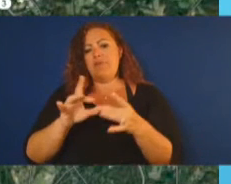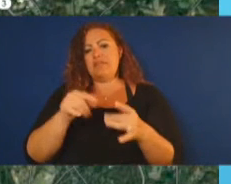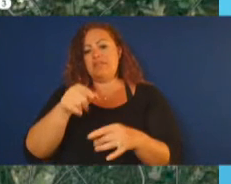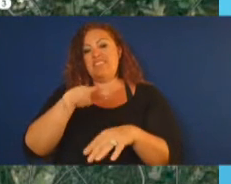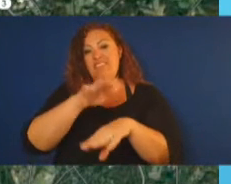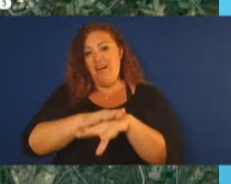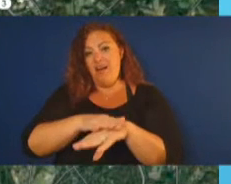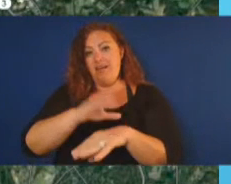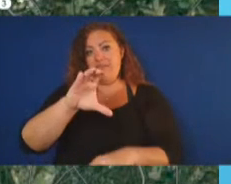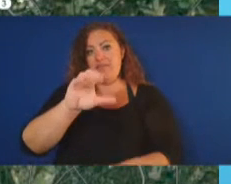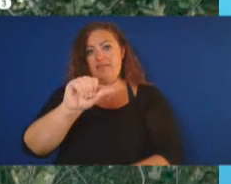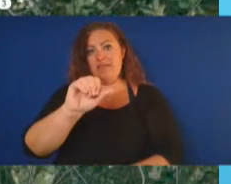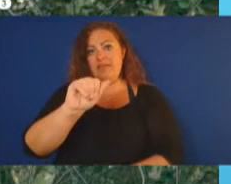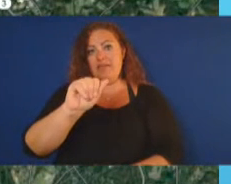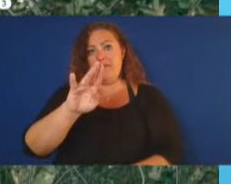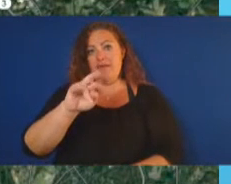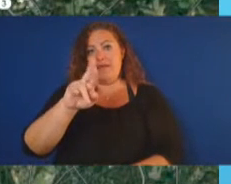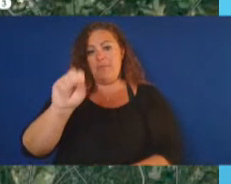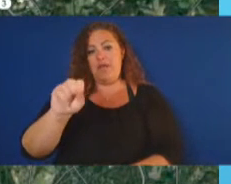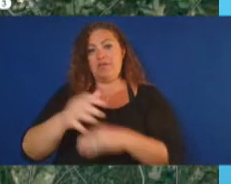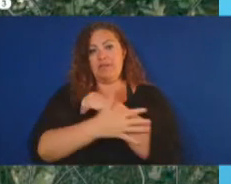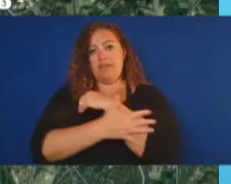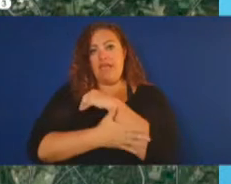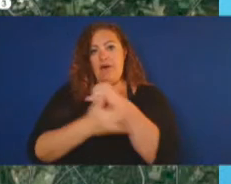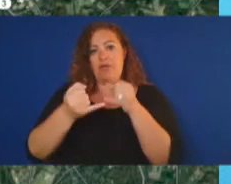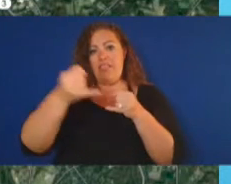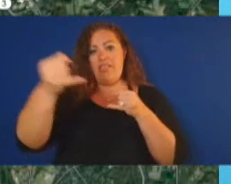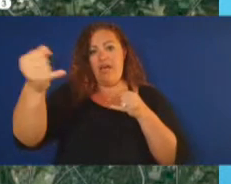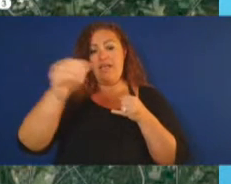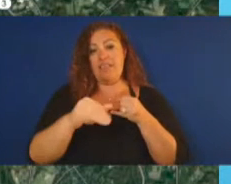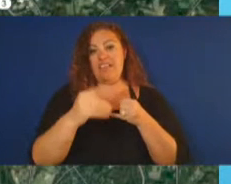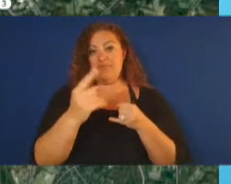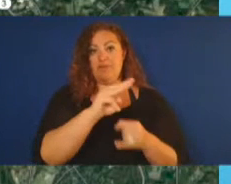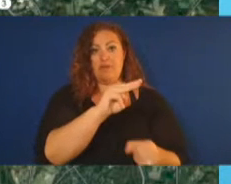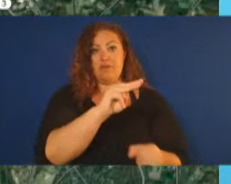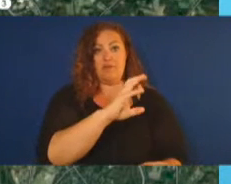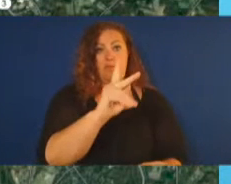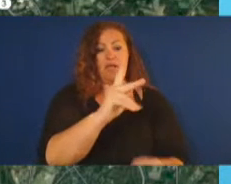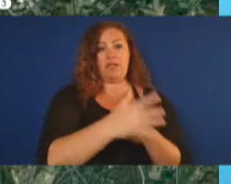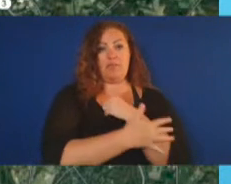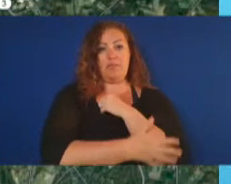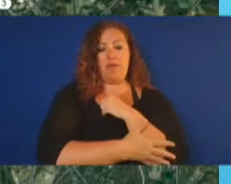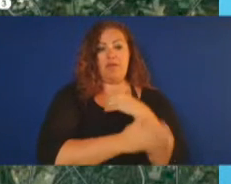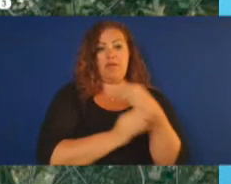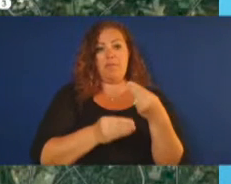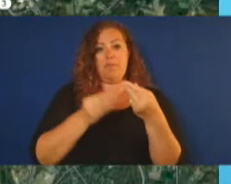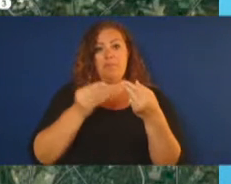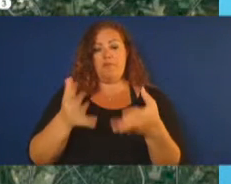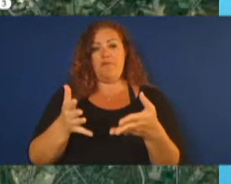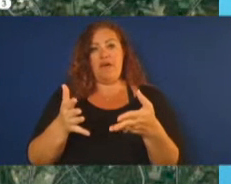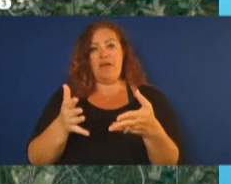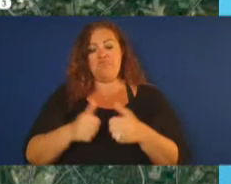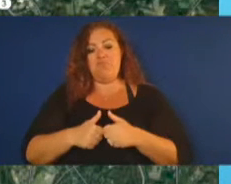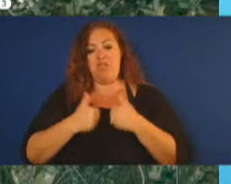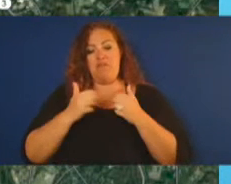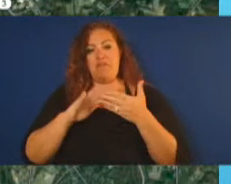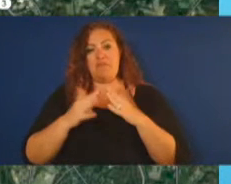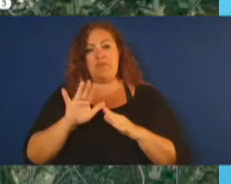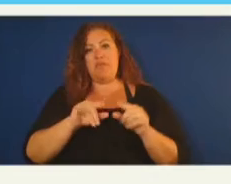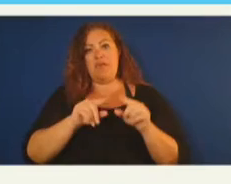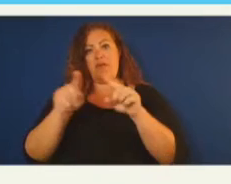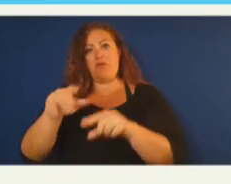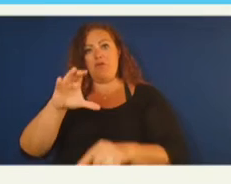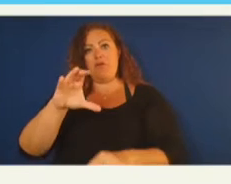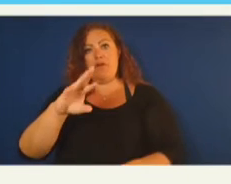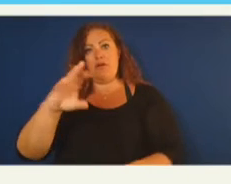county line so this will be maybe one instance where mechur county is providing some bedroom communities for folks that are actually going to Concord for employment rather